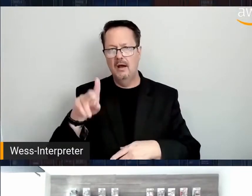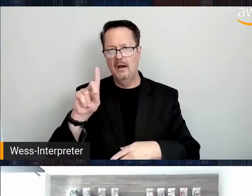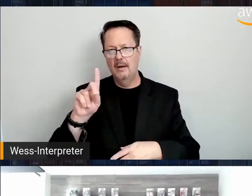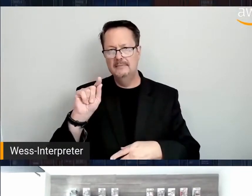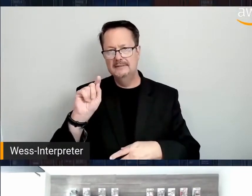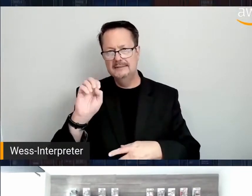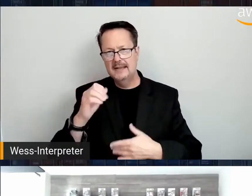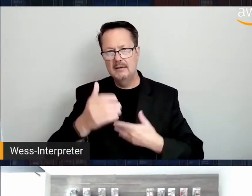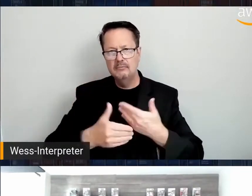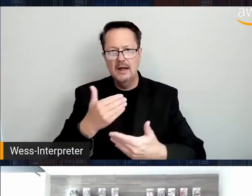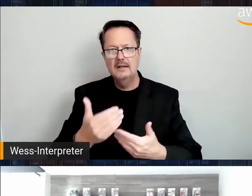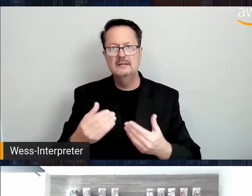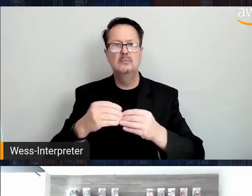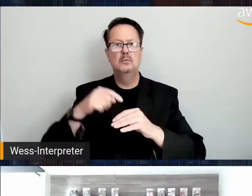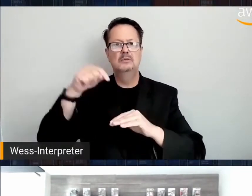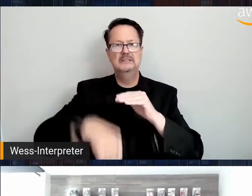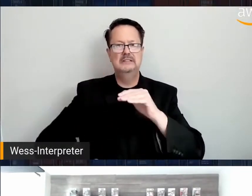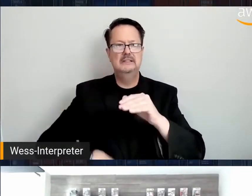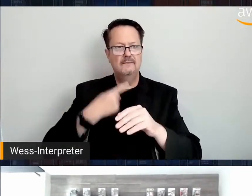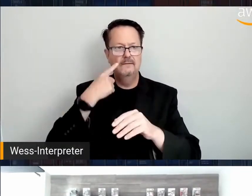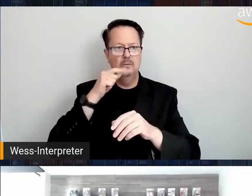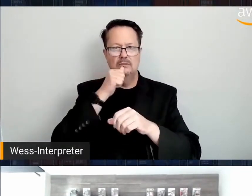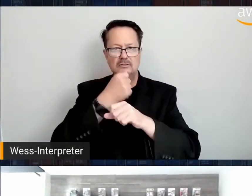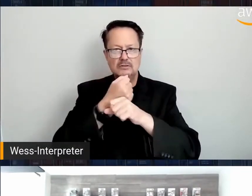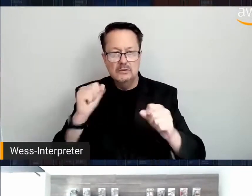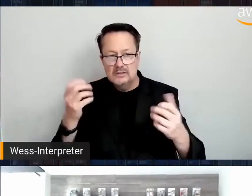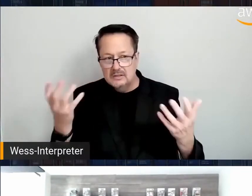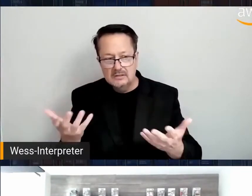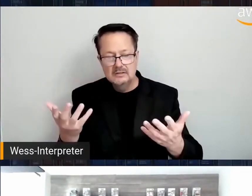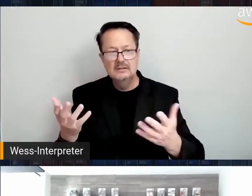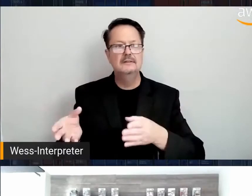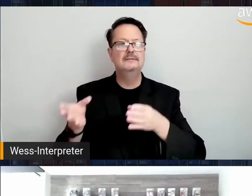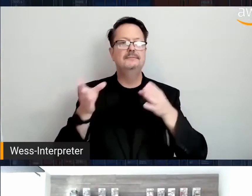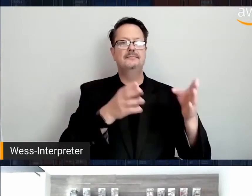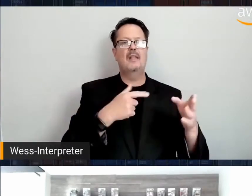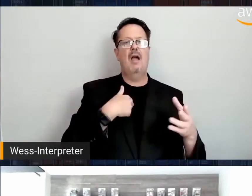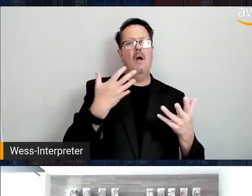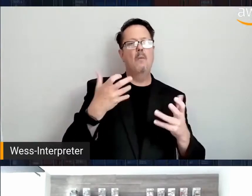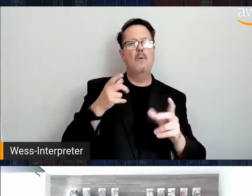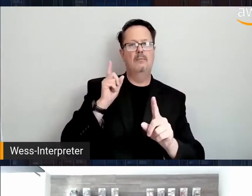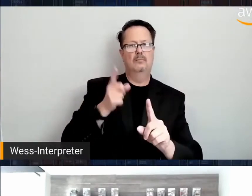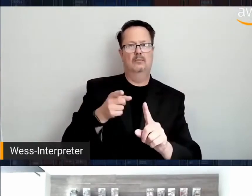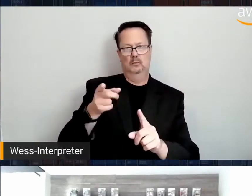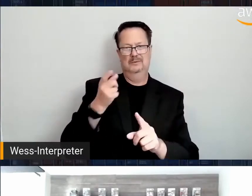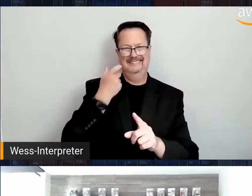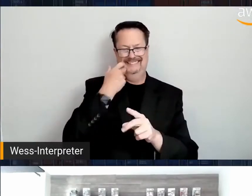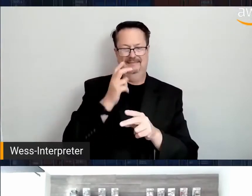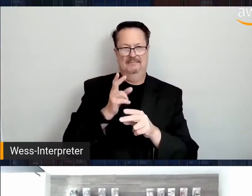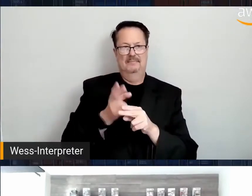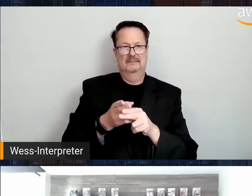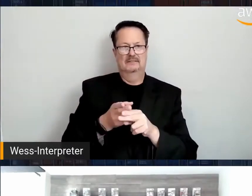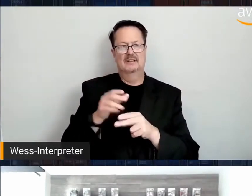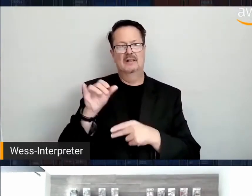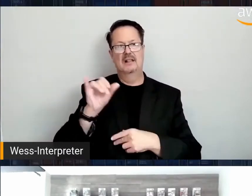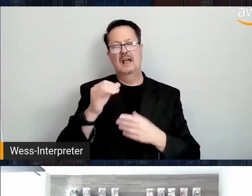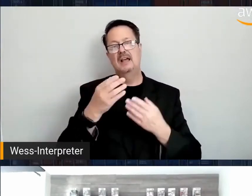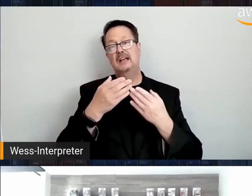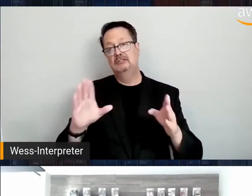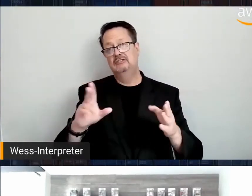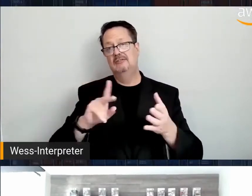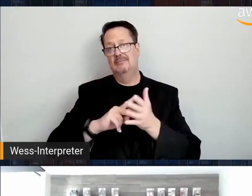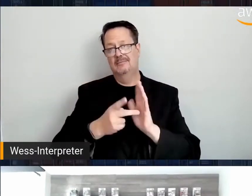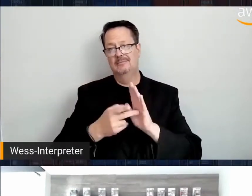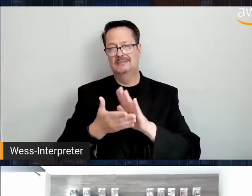deeper into security? I mean, I wanted to just point out what you were mentioning. Like, general purpose operating